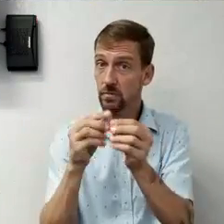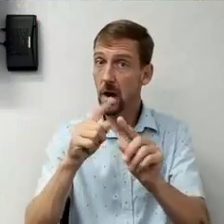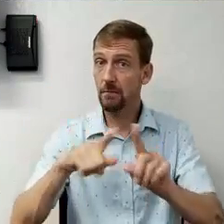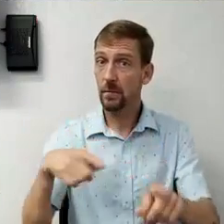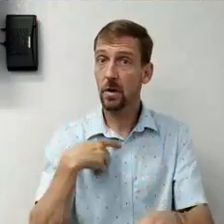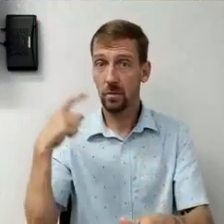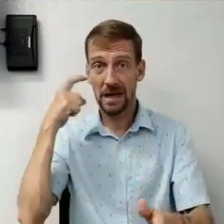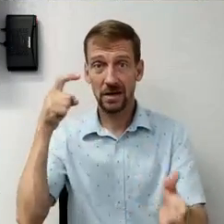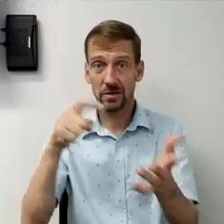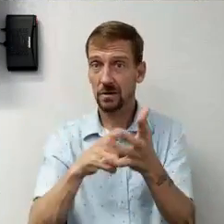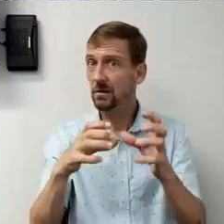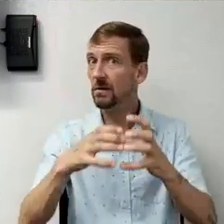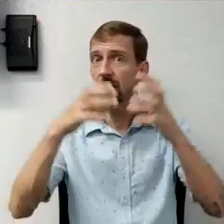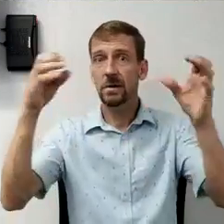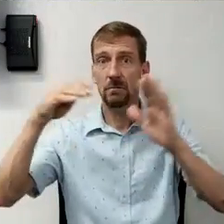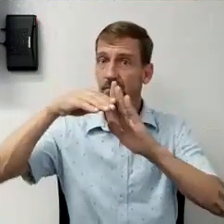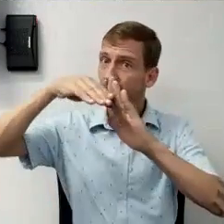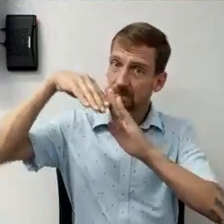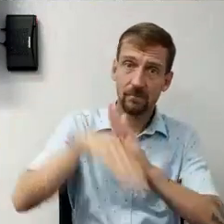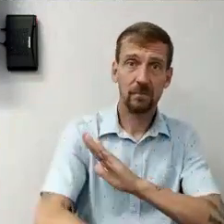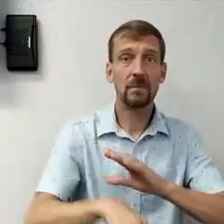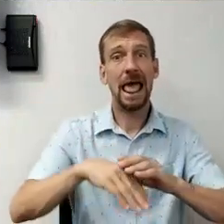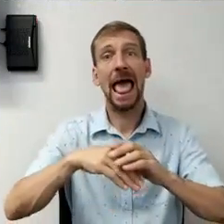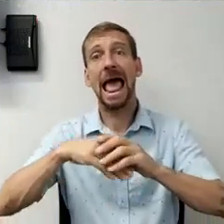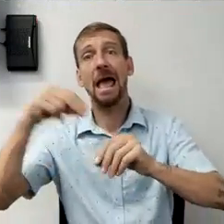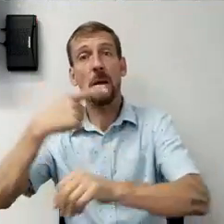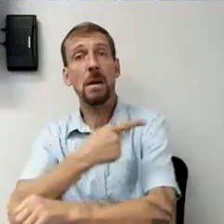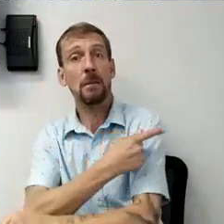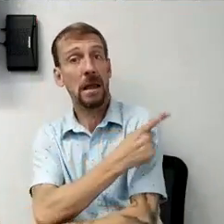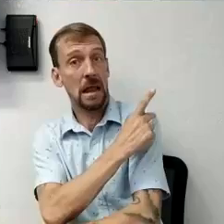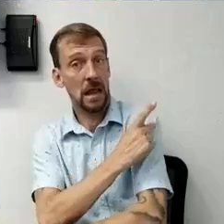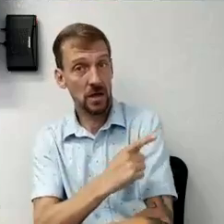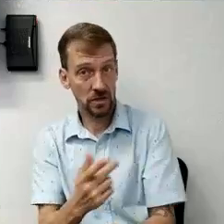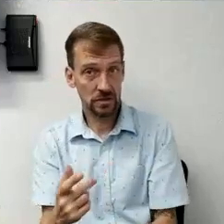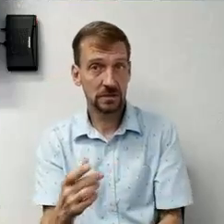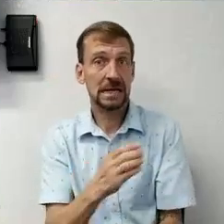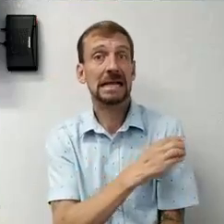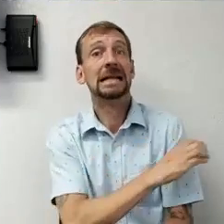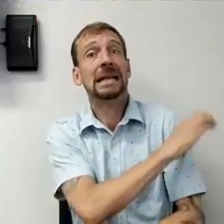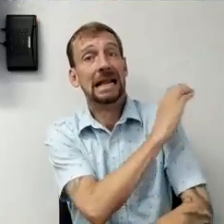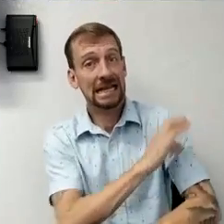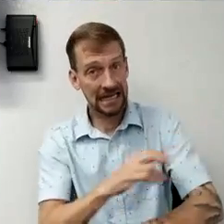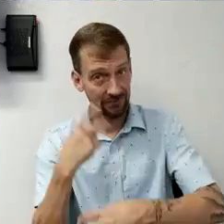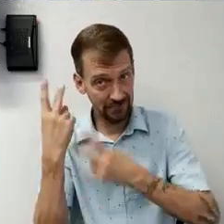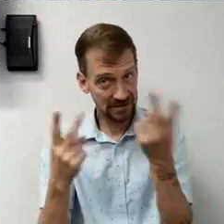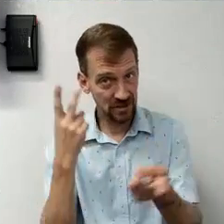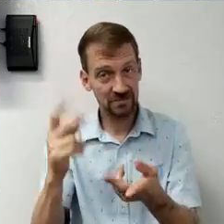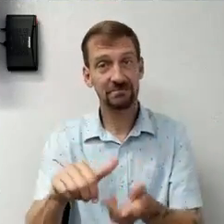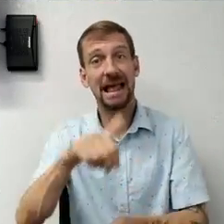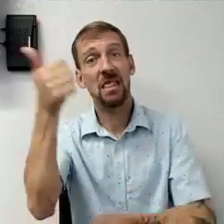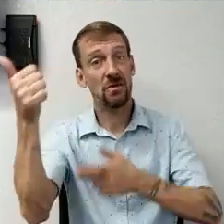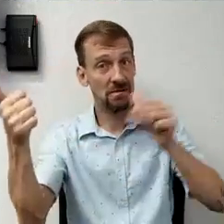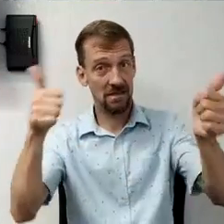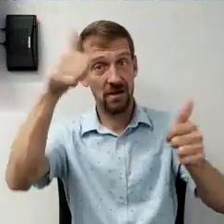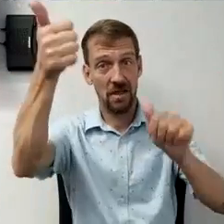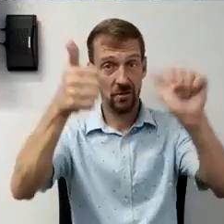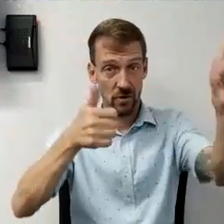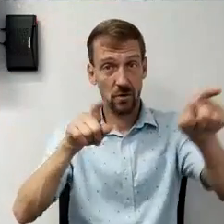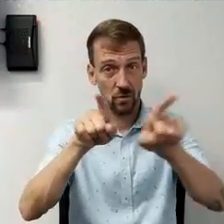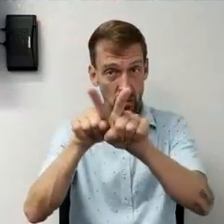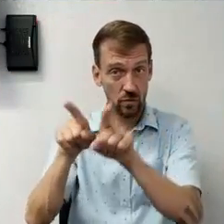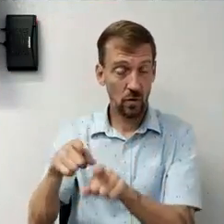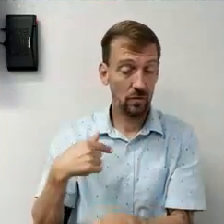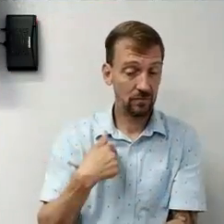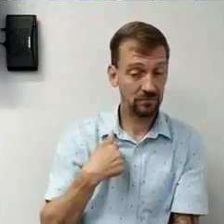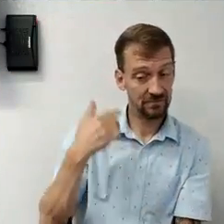pretty big declines in our outpatient businesses, clinic visits, things of that nature. And again, I don't know